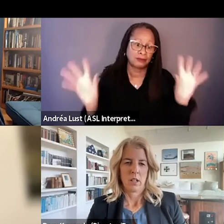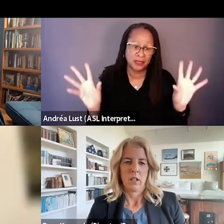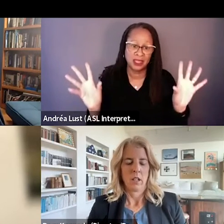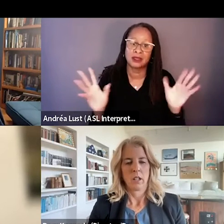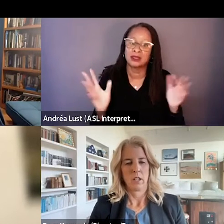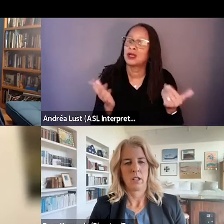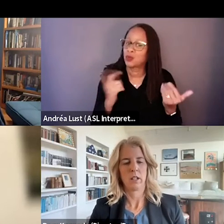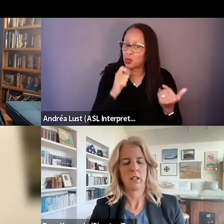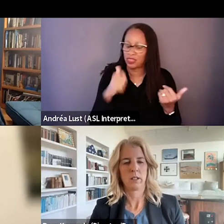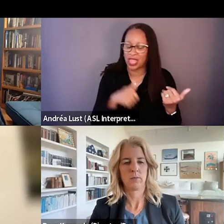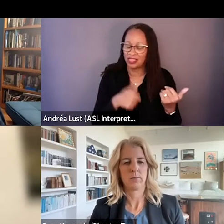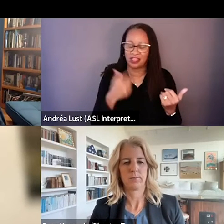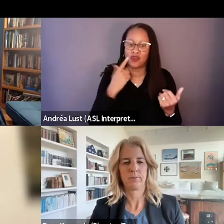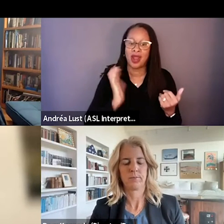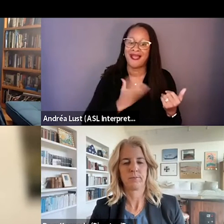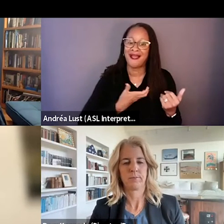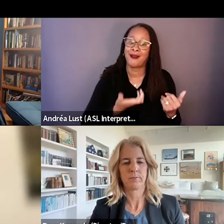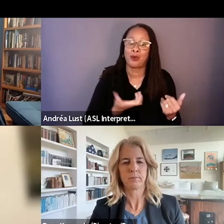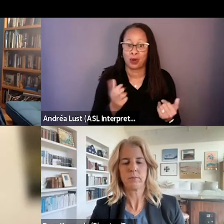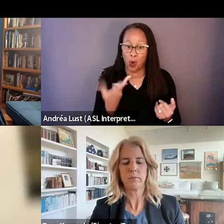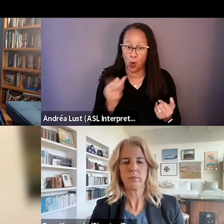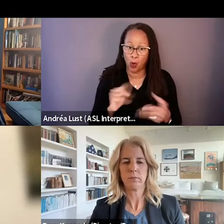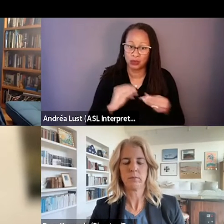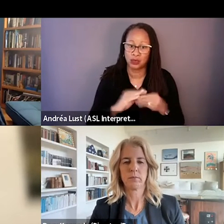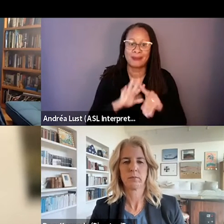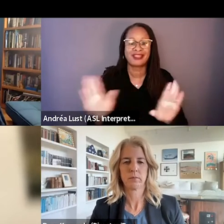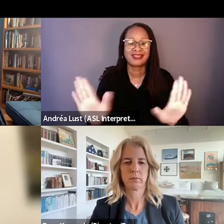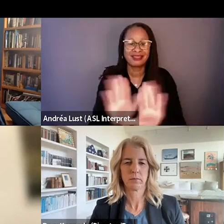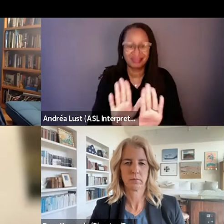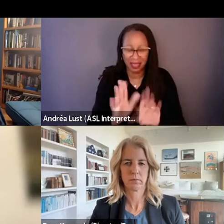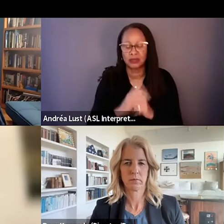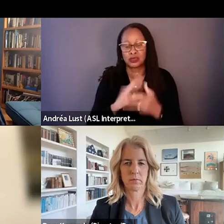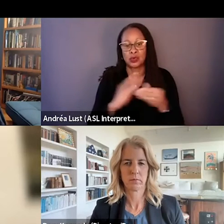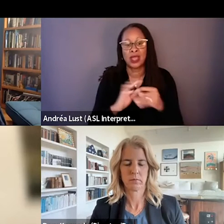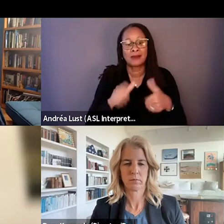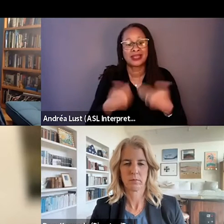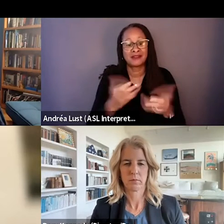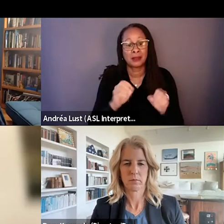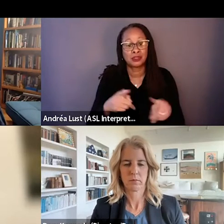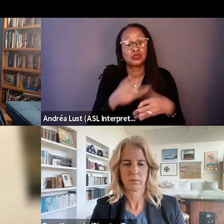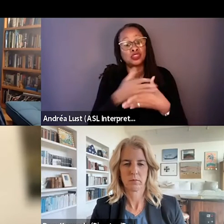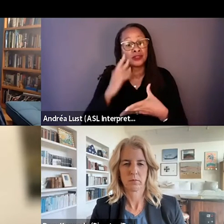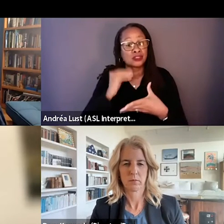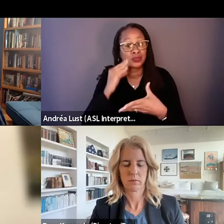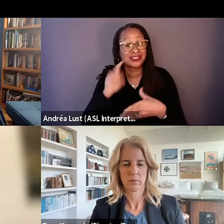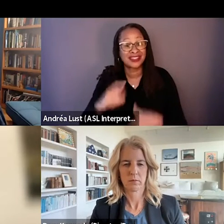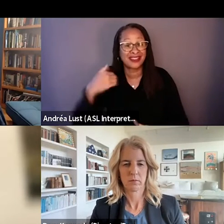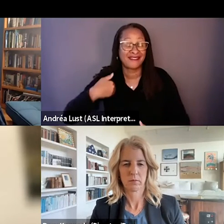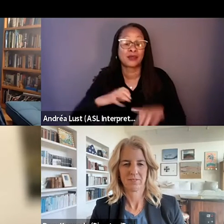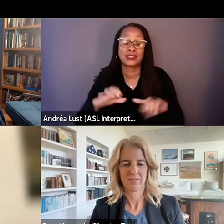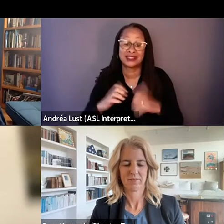to tell their story and kind of give them a chance to share the experience that they lived through. And so we did a lot of